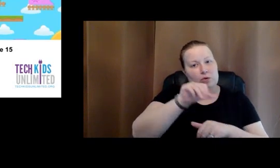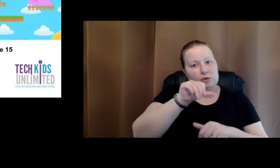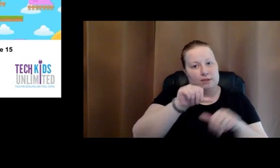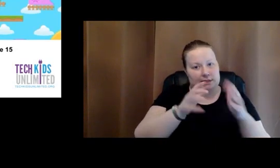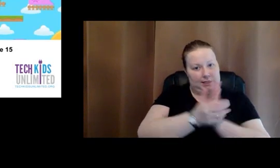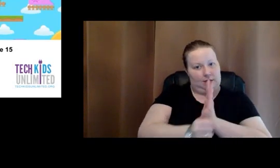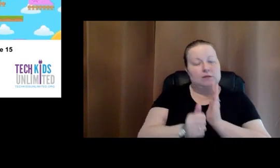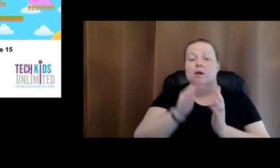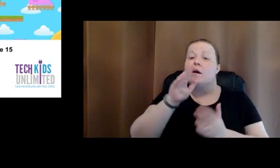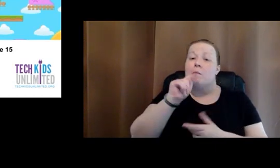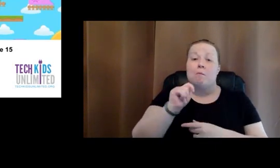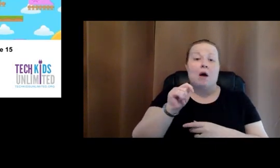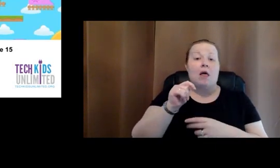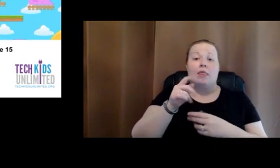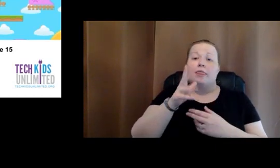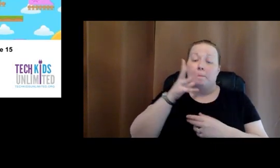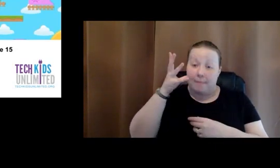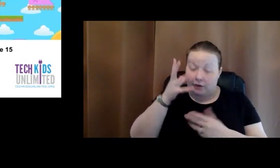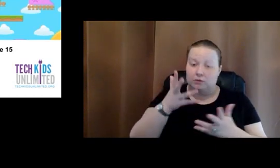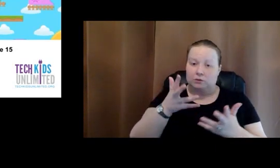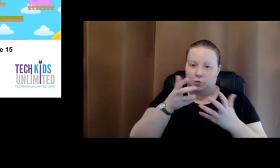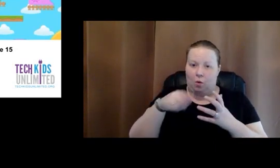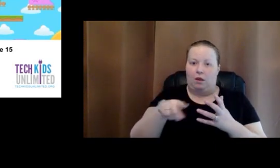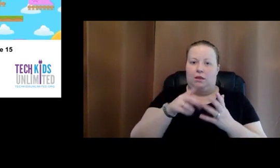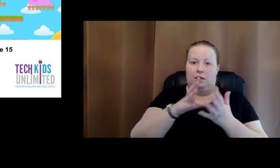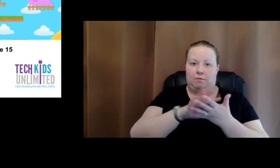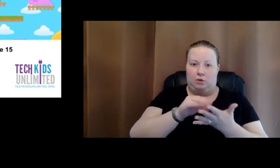want them to learn social skills.